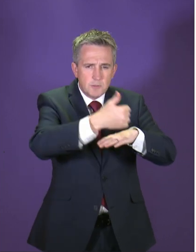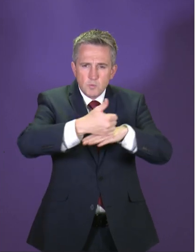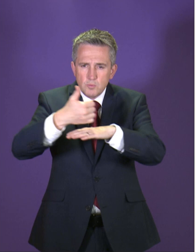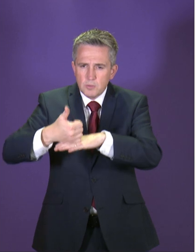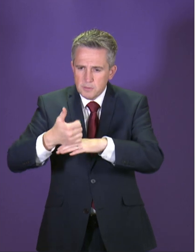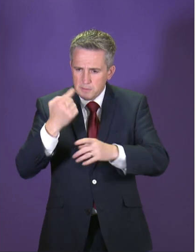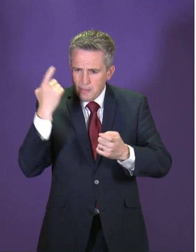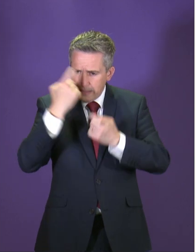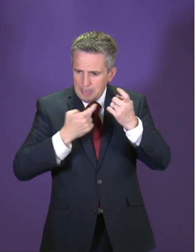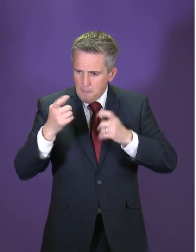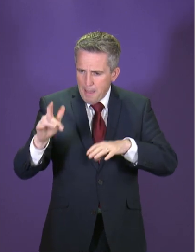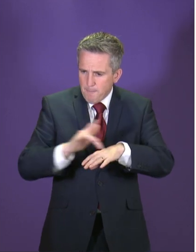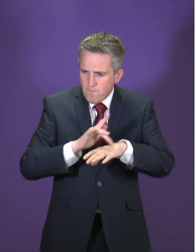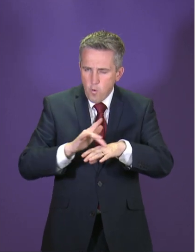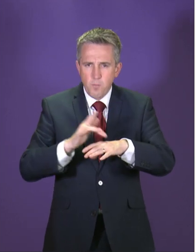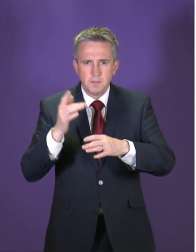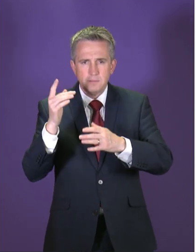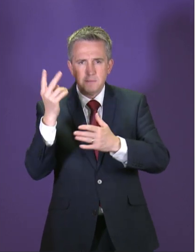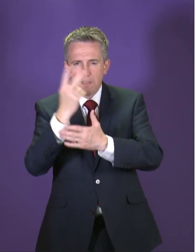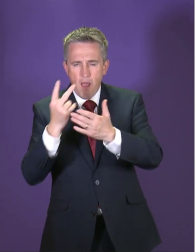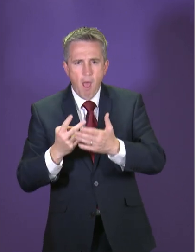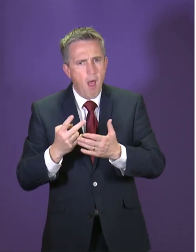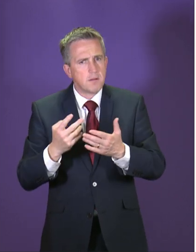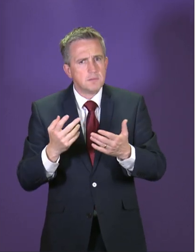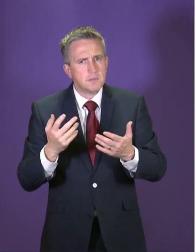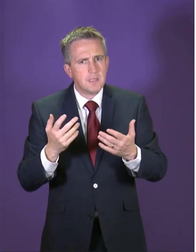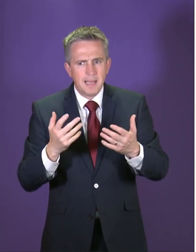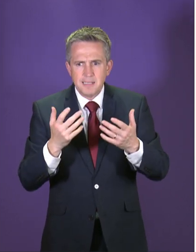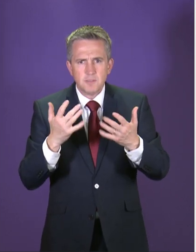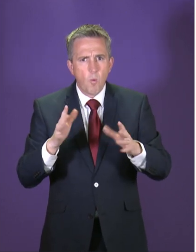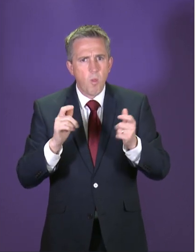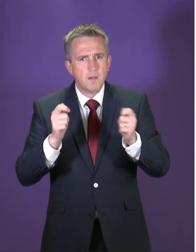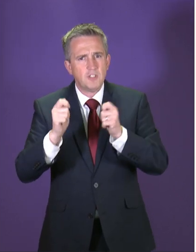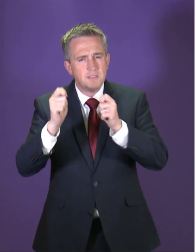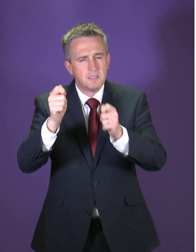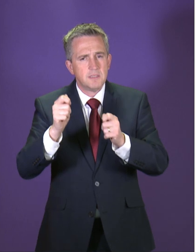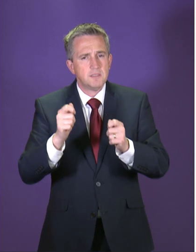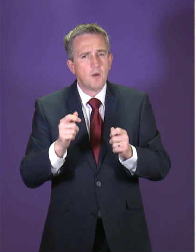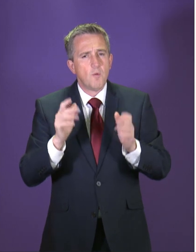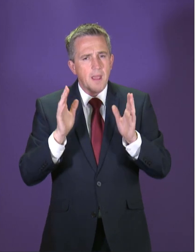disciplines, it's very important to